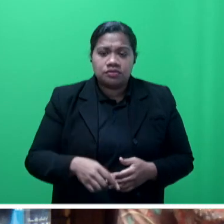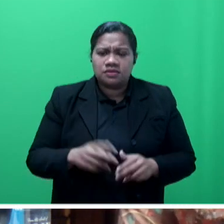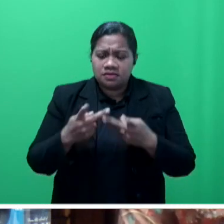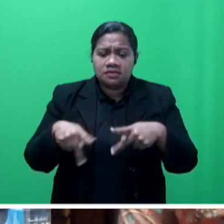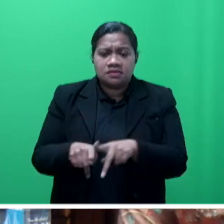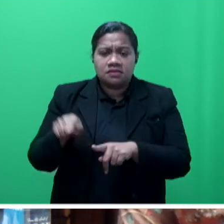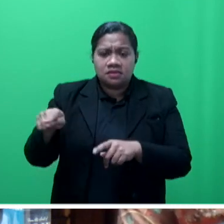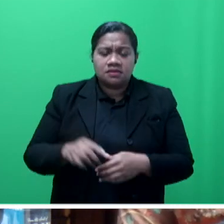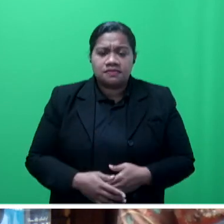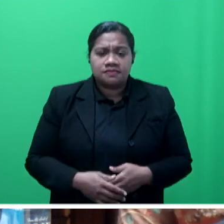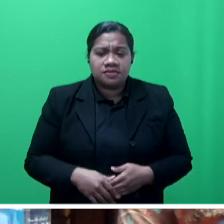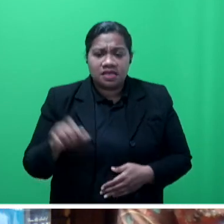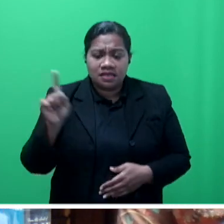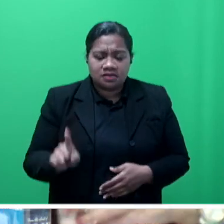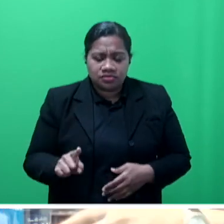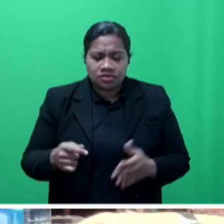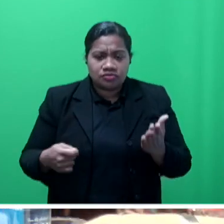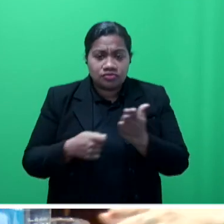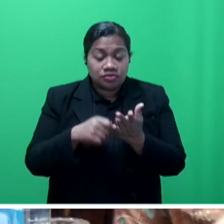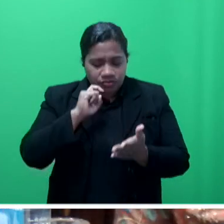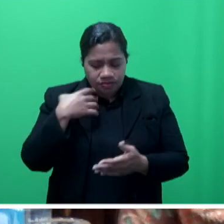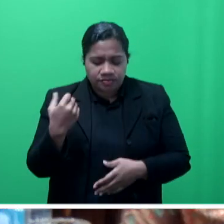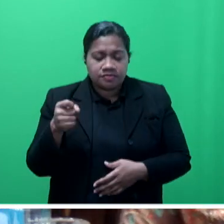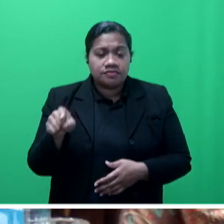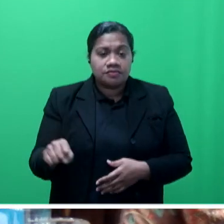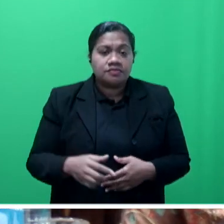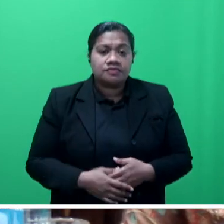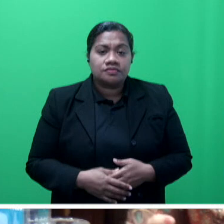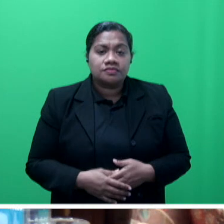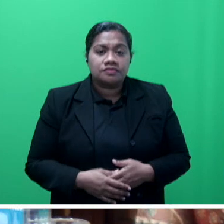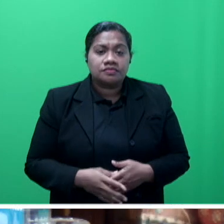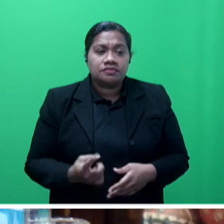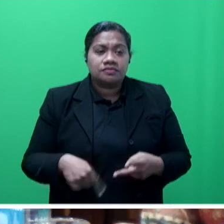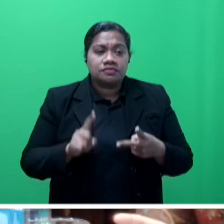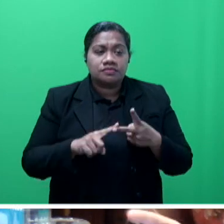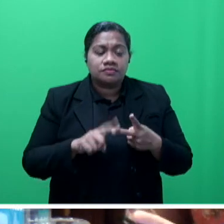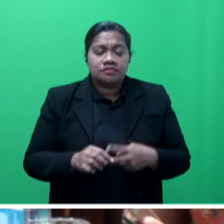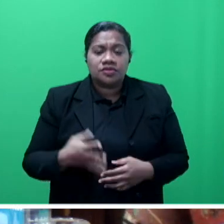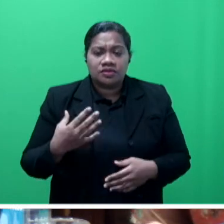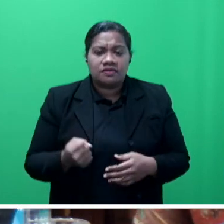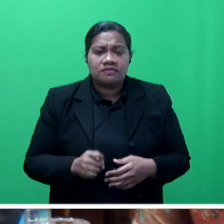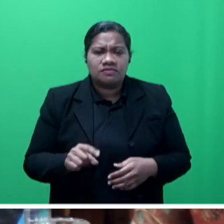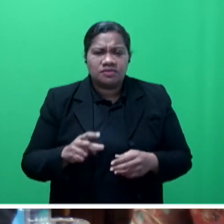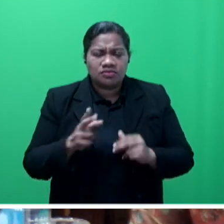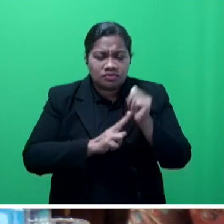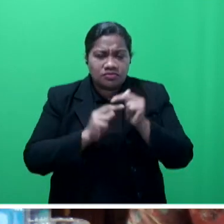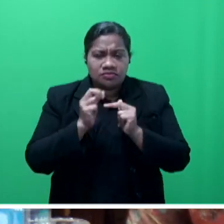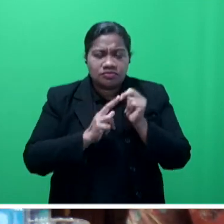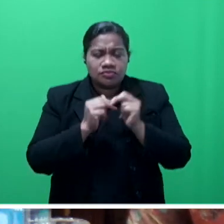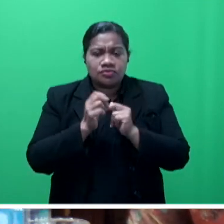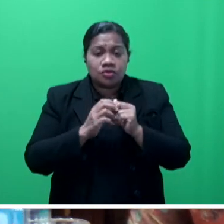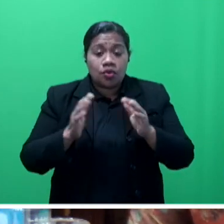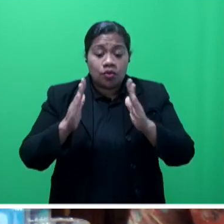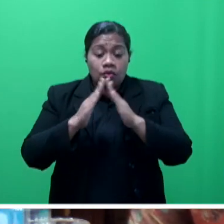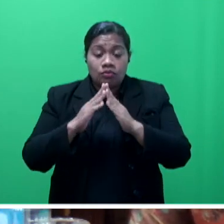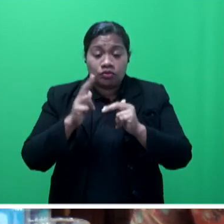charging stations will be there. Climate resilient homes, Mr. Speaker, sir, which will have innovative construction processes and materials that reduce home construction